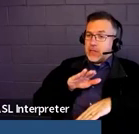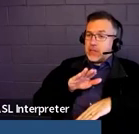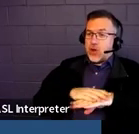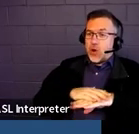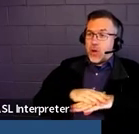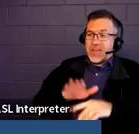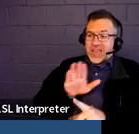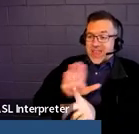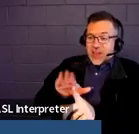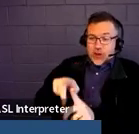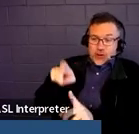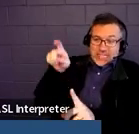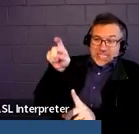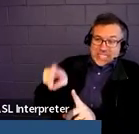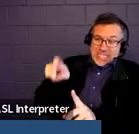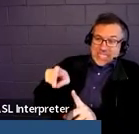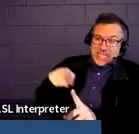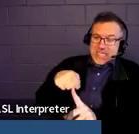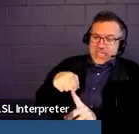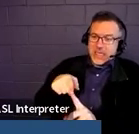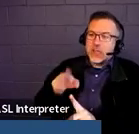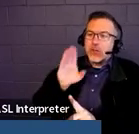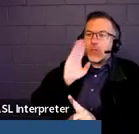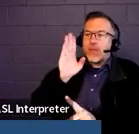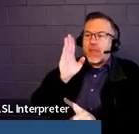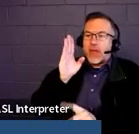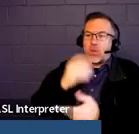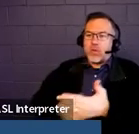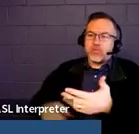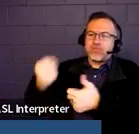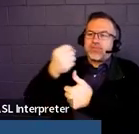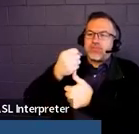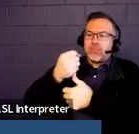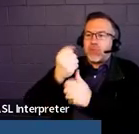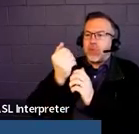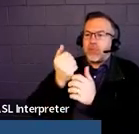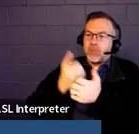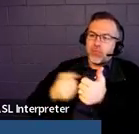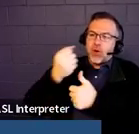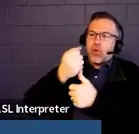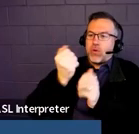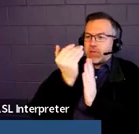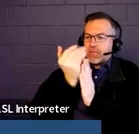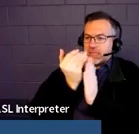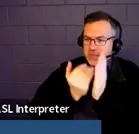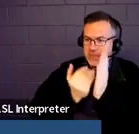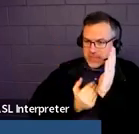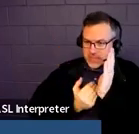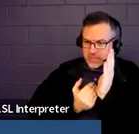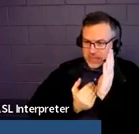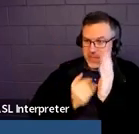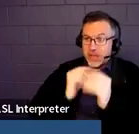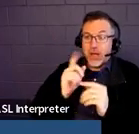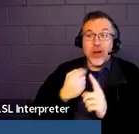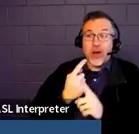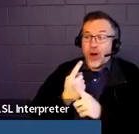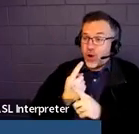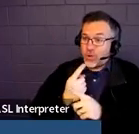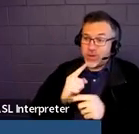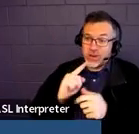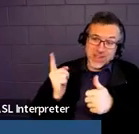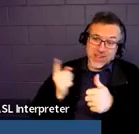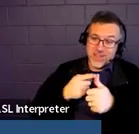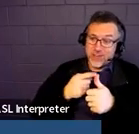student, they will place them in a priority list, and only the first priorities will